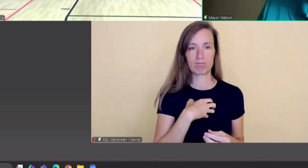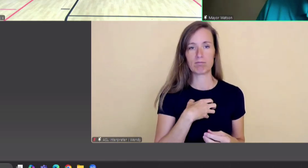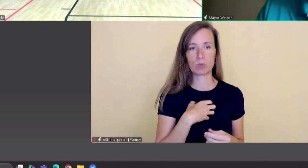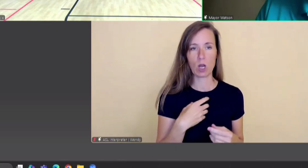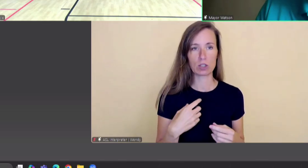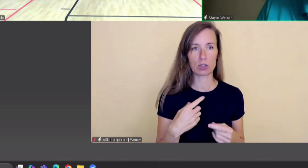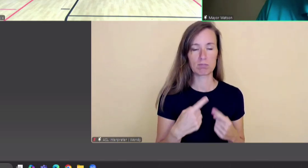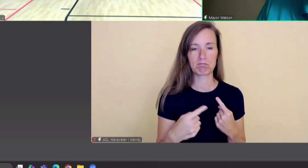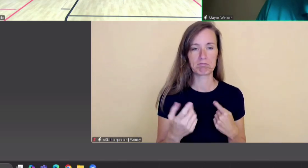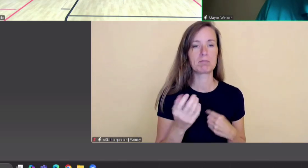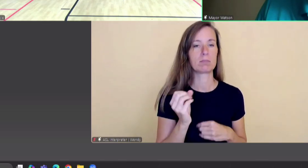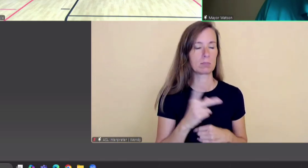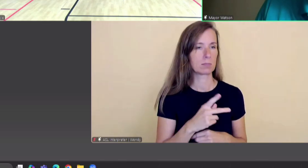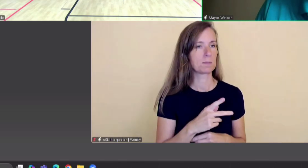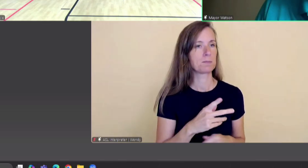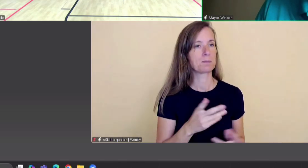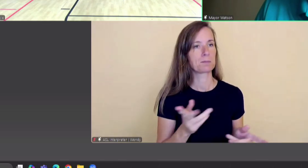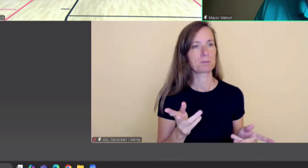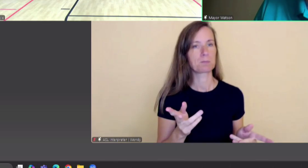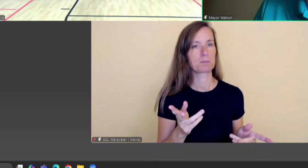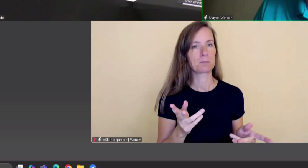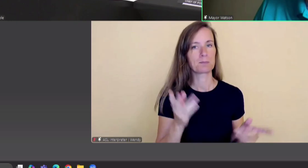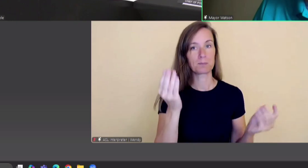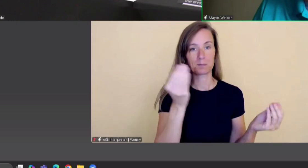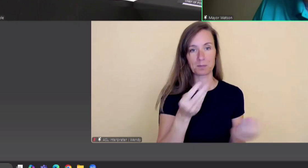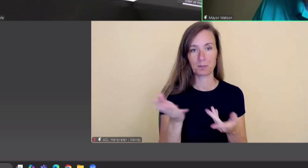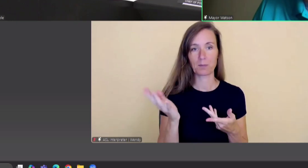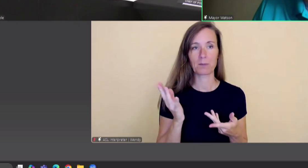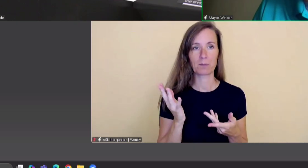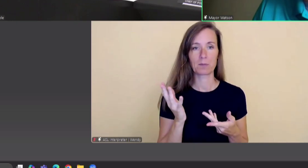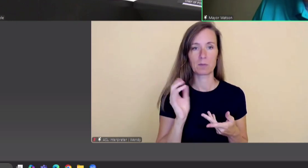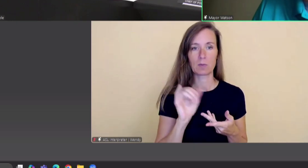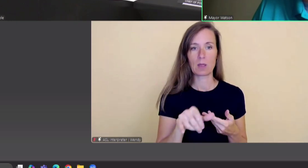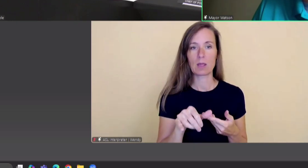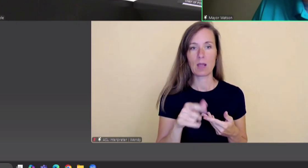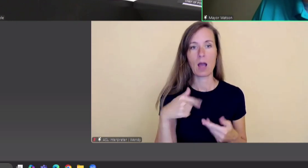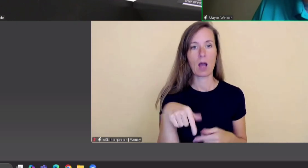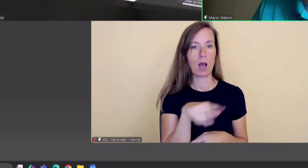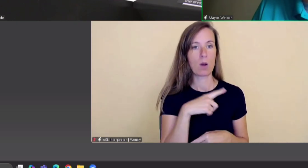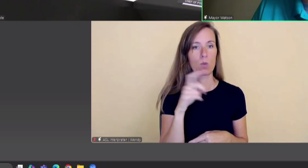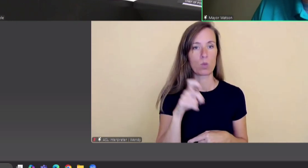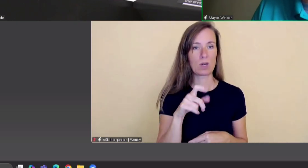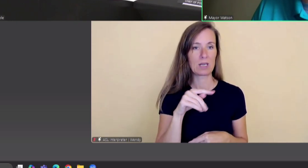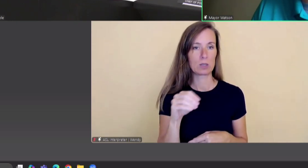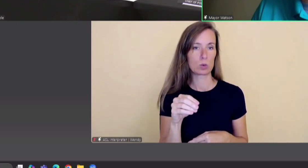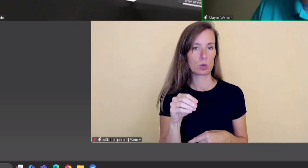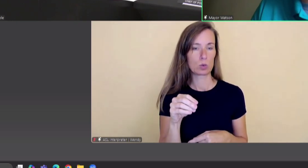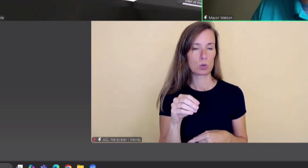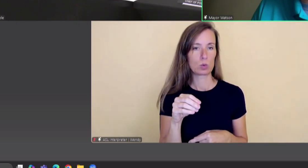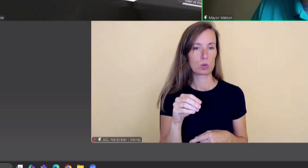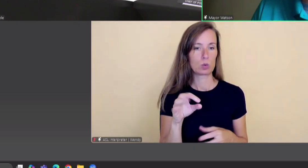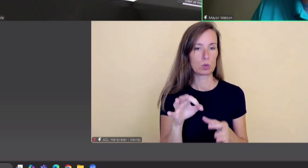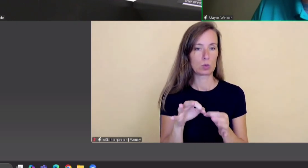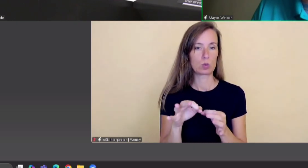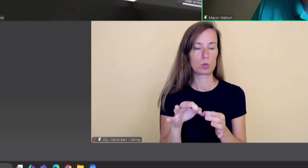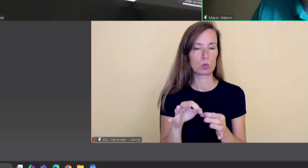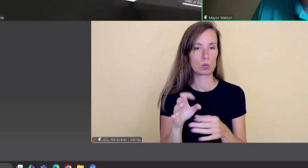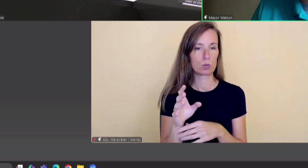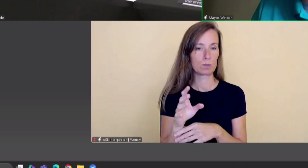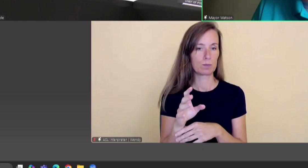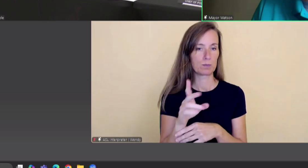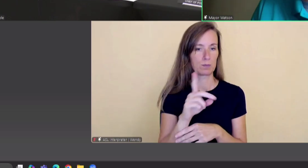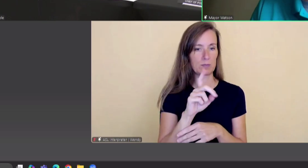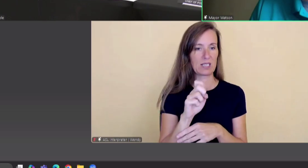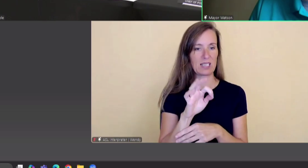And we will simply, if you could just let them know that, we're going to need to defer to the council member Shayla